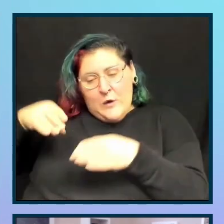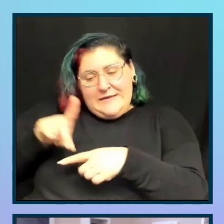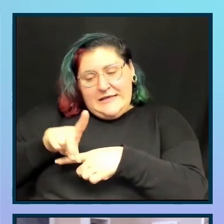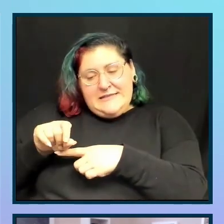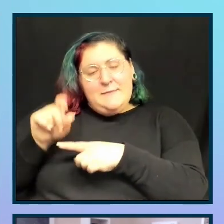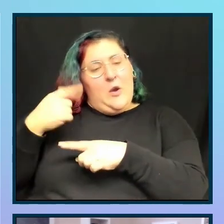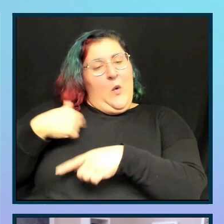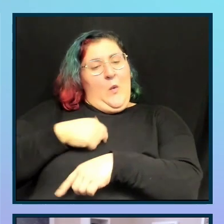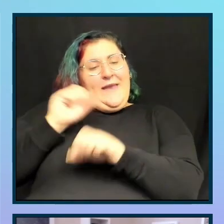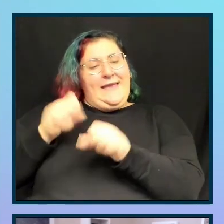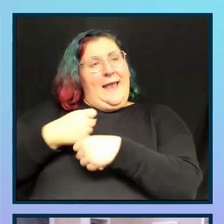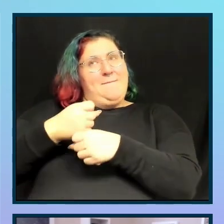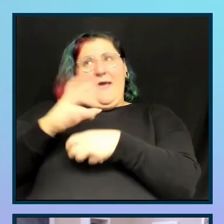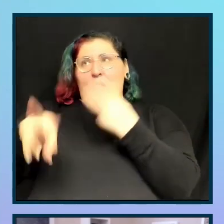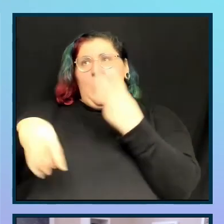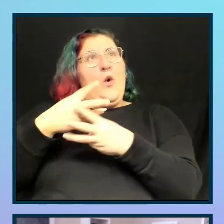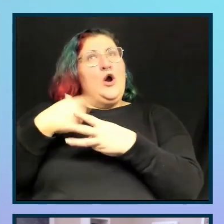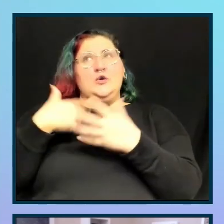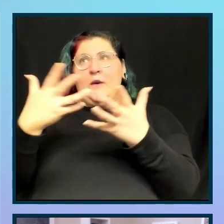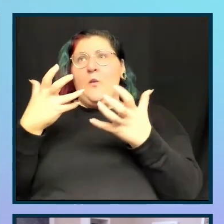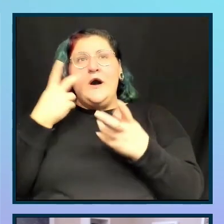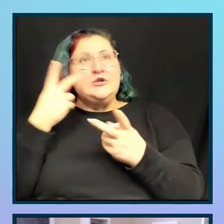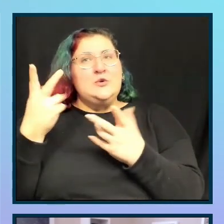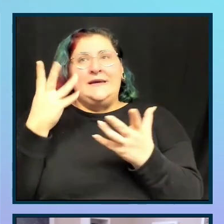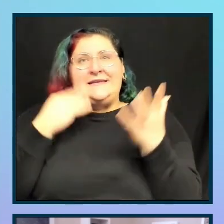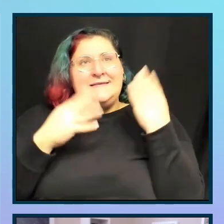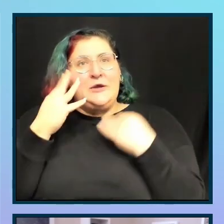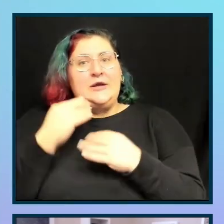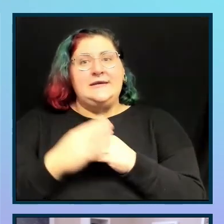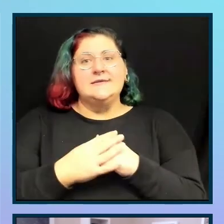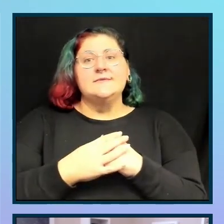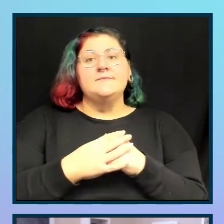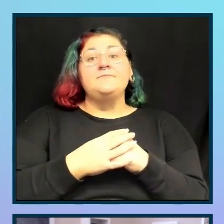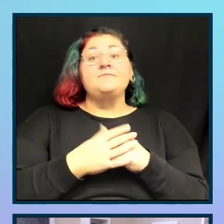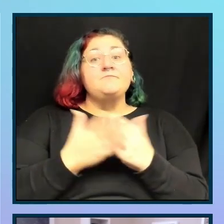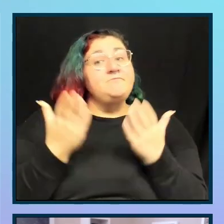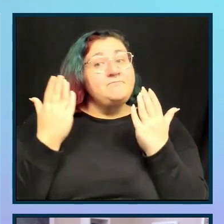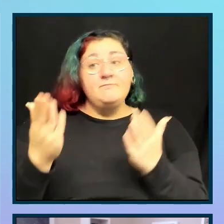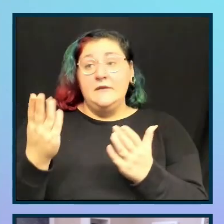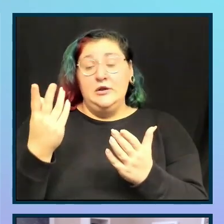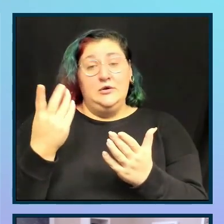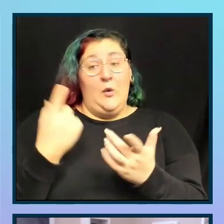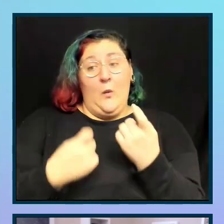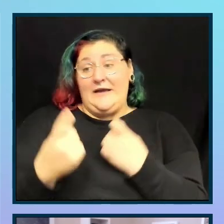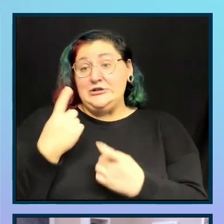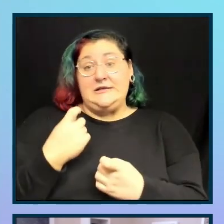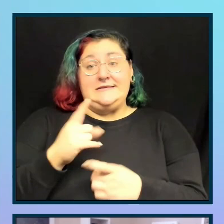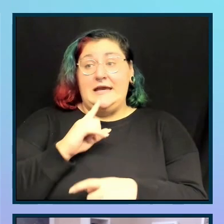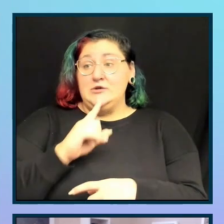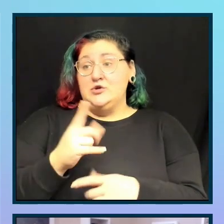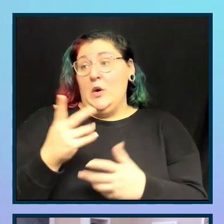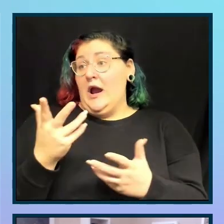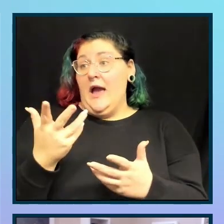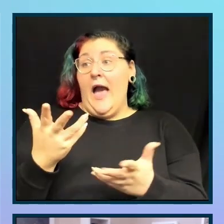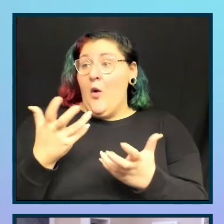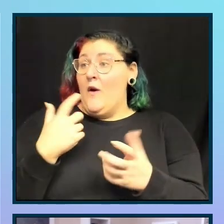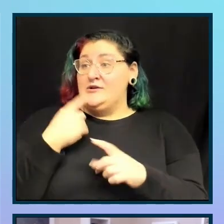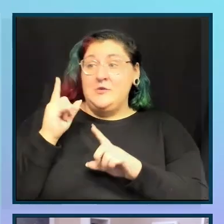said, I'm sure there are questions. I would love to answer any questions that folks have and that folks have gotten into that